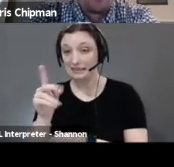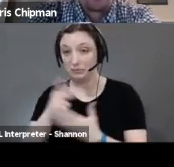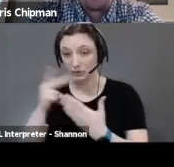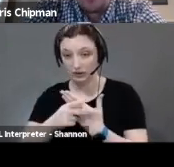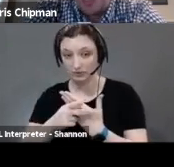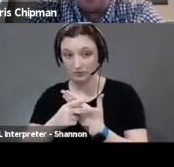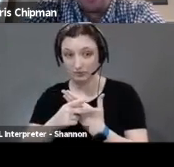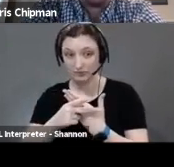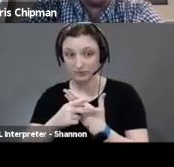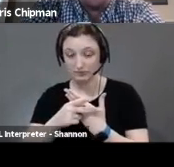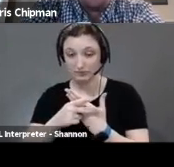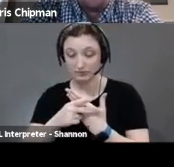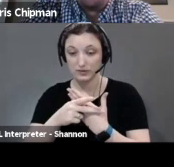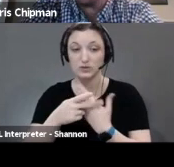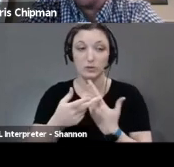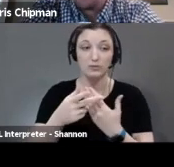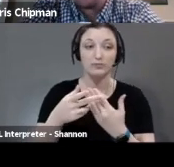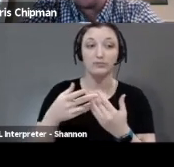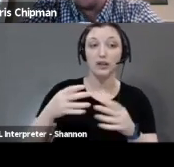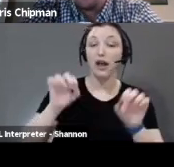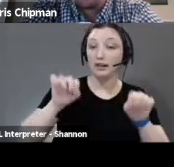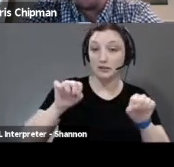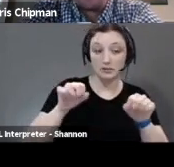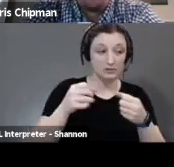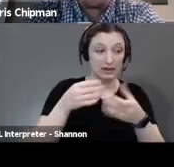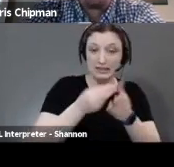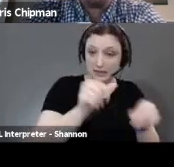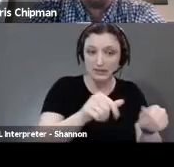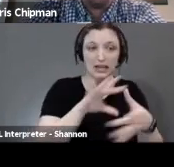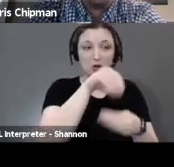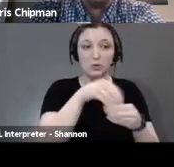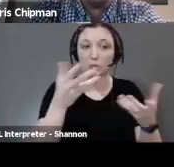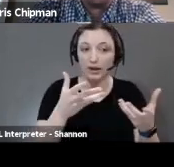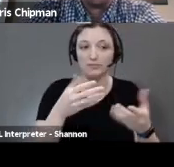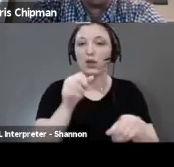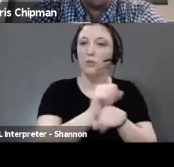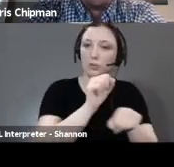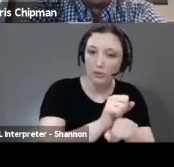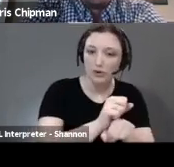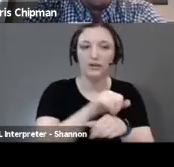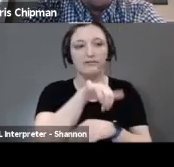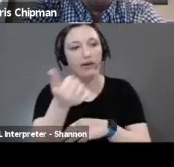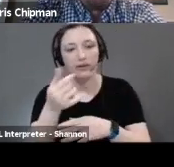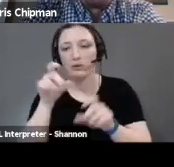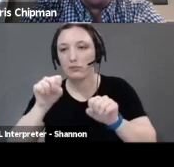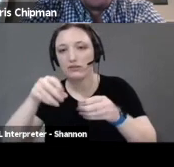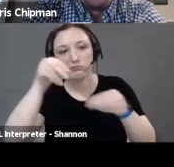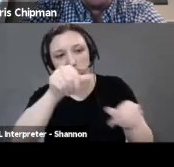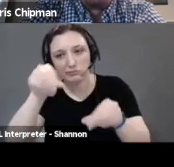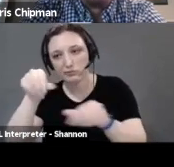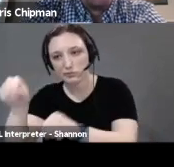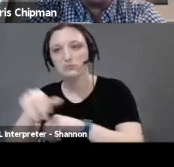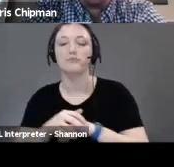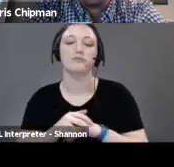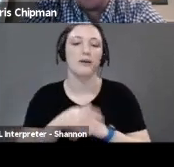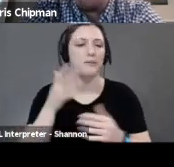eligible expenditures include labor and contractor expenditures, right? So a lot of people may think that